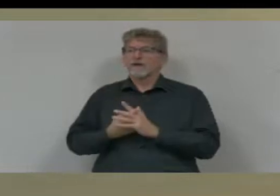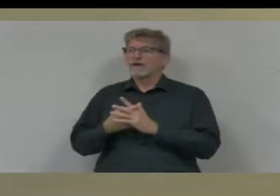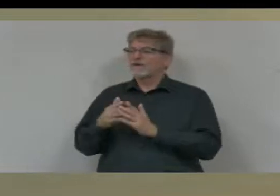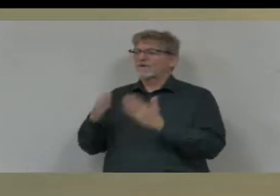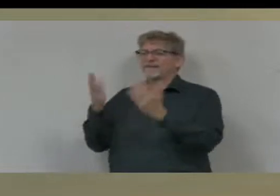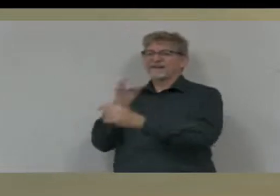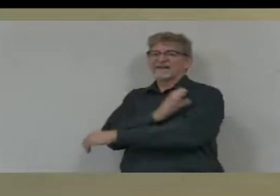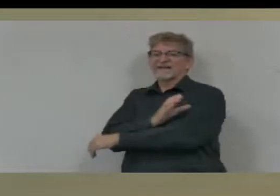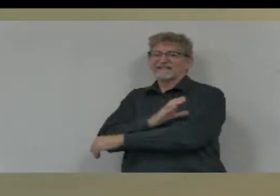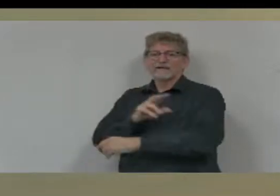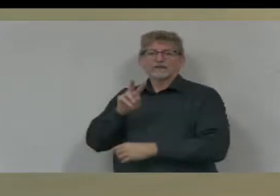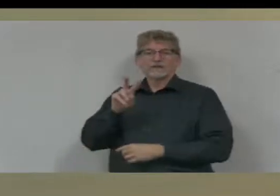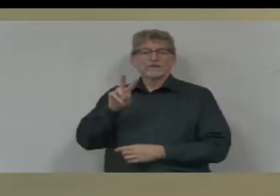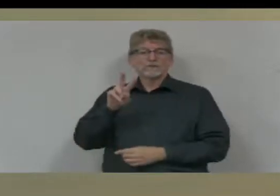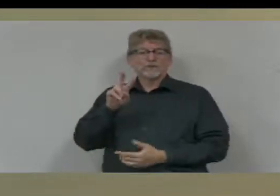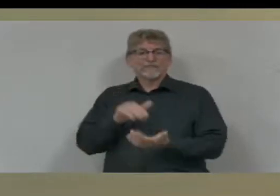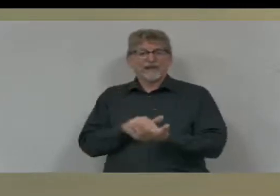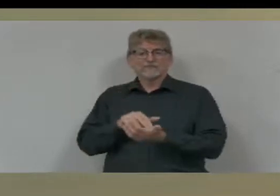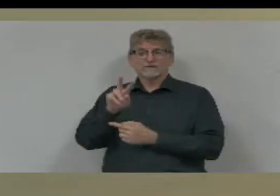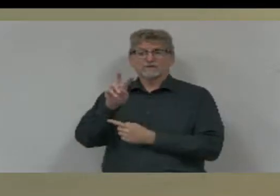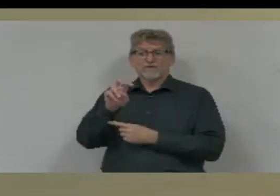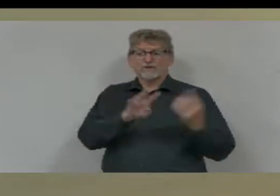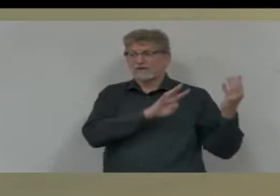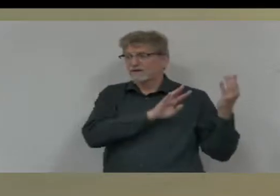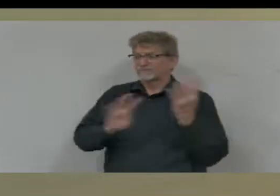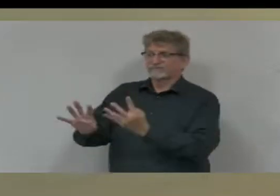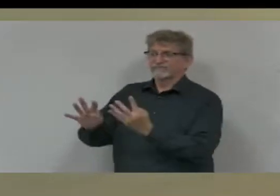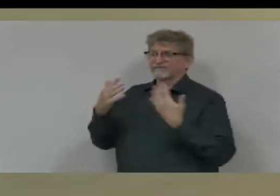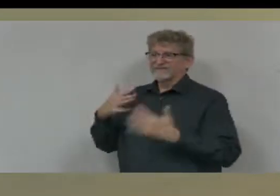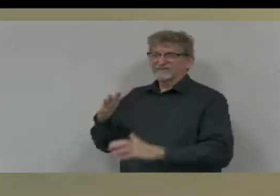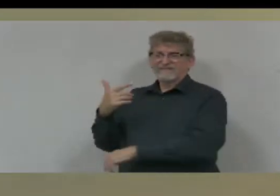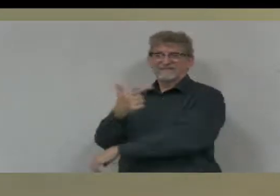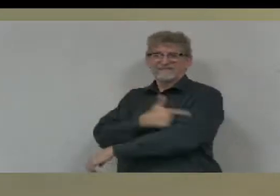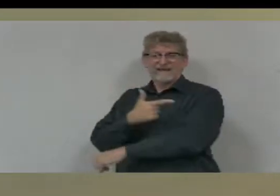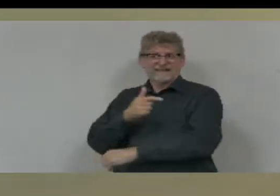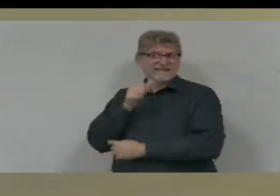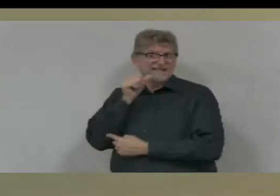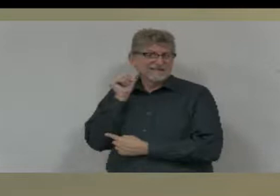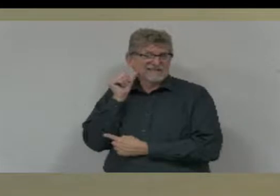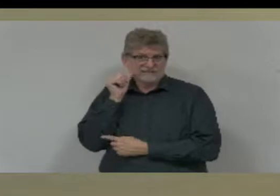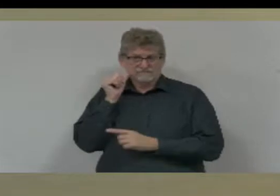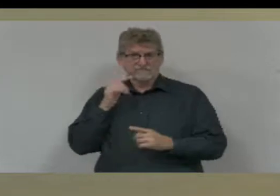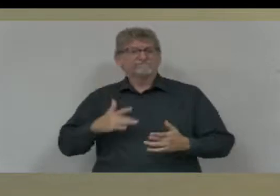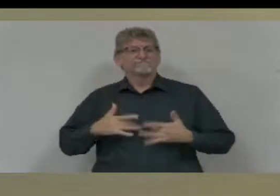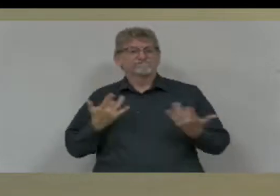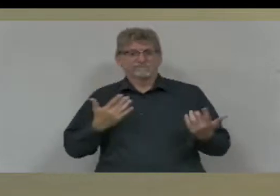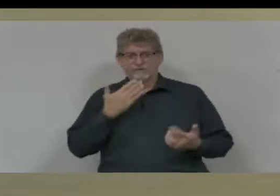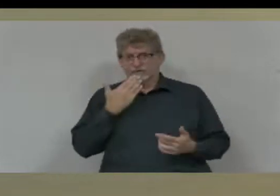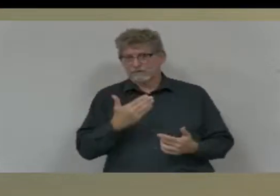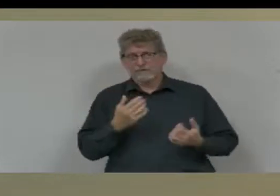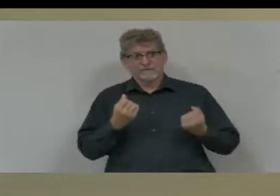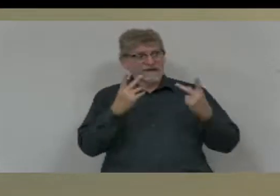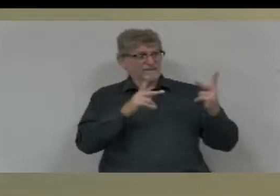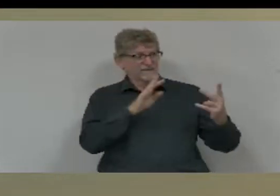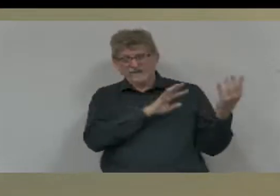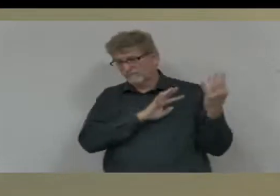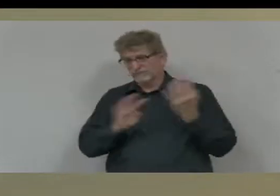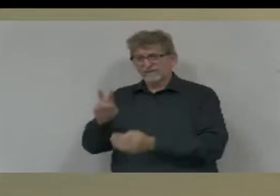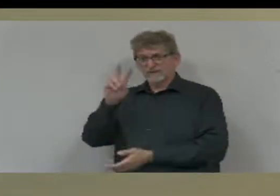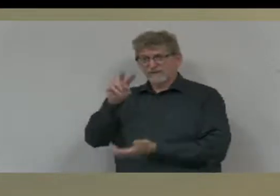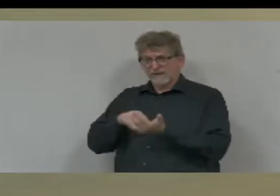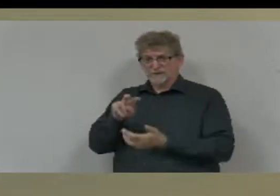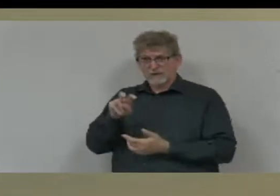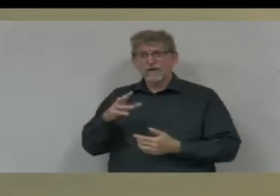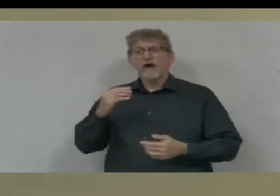2,200 individuals vaccinated. So we were very happy with the turnout and with the amount of volunteers. So we're very thankful for